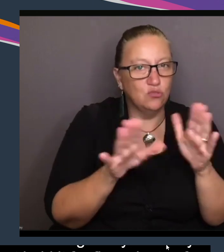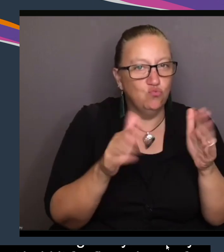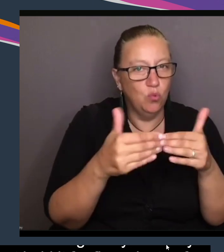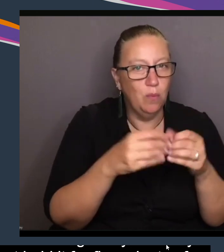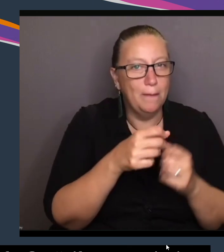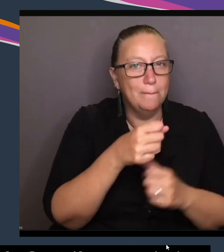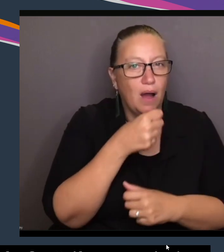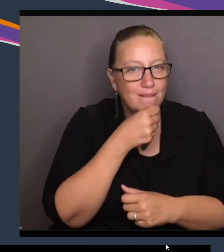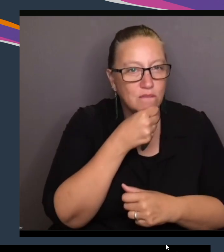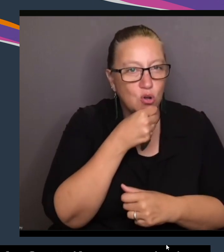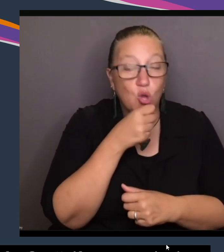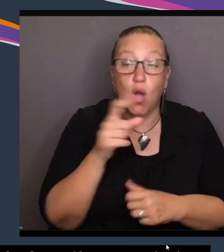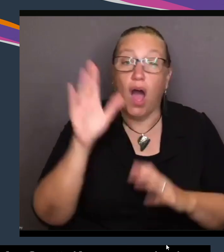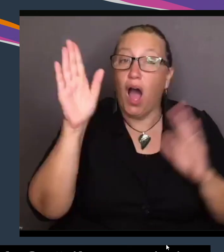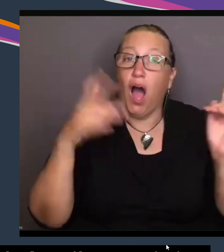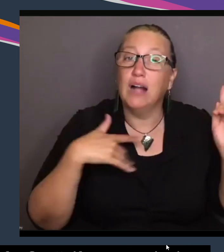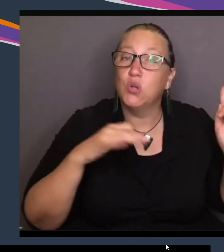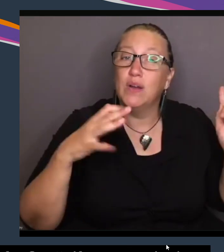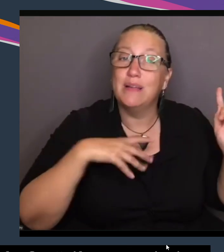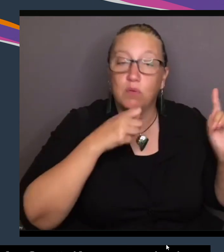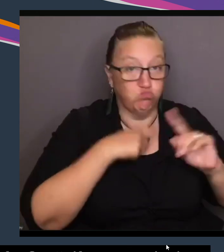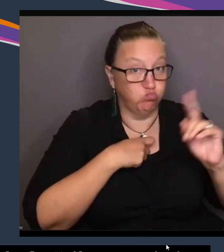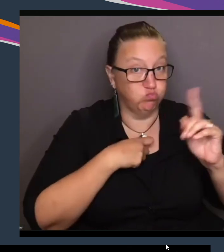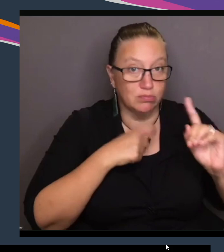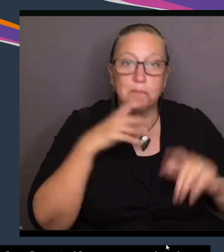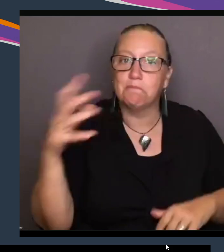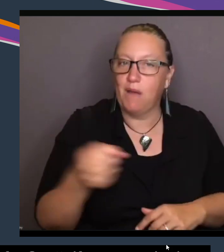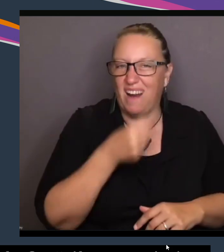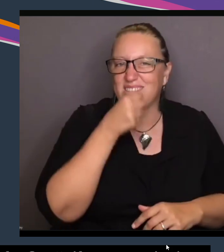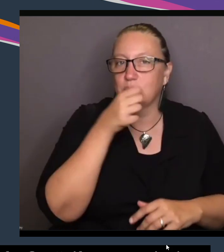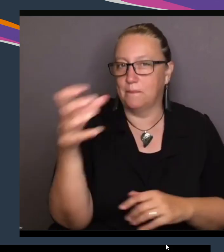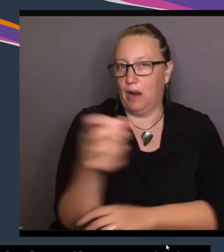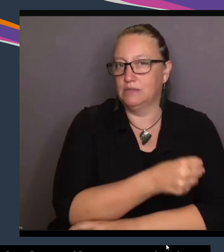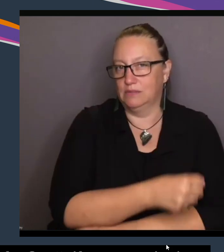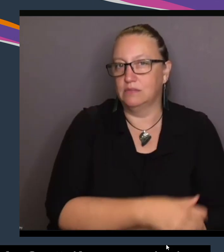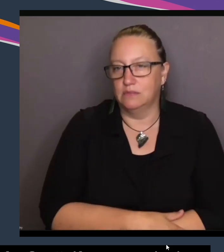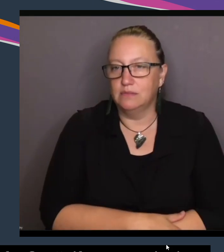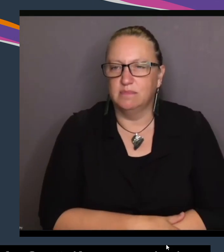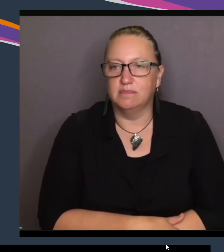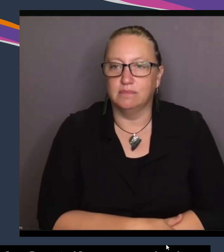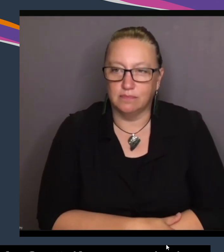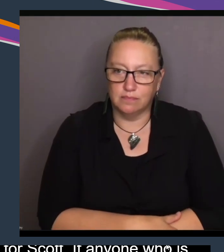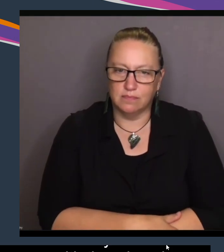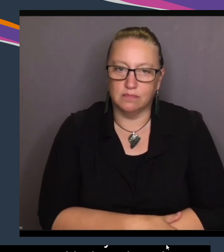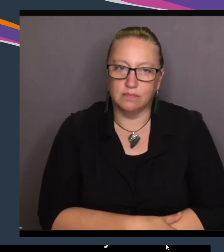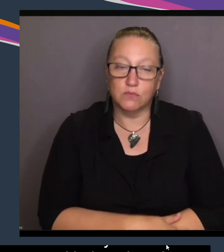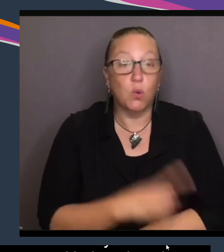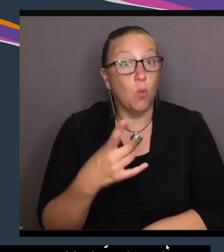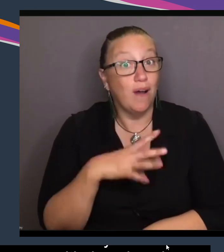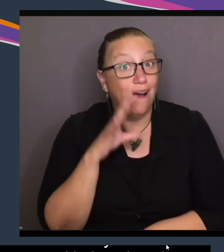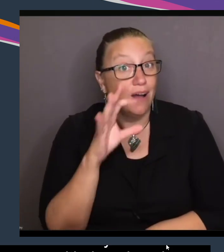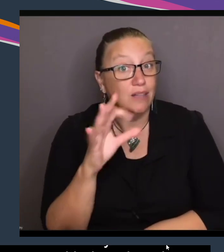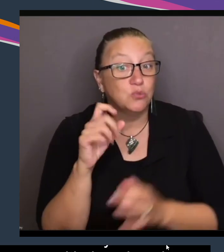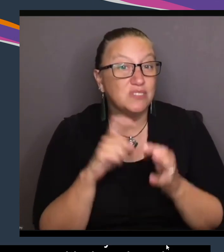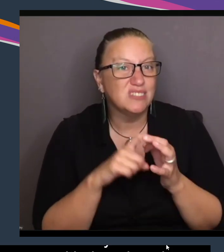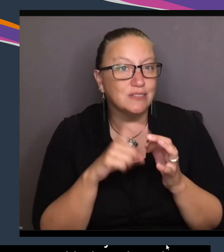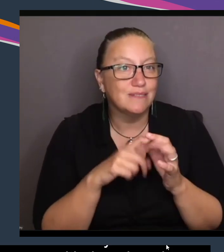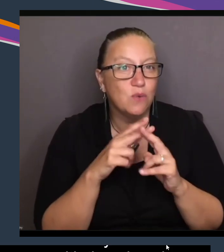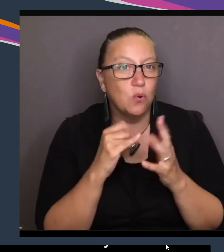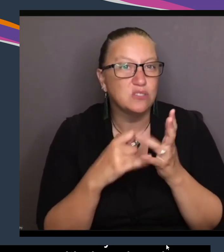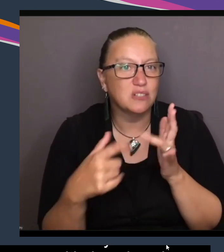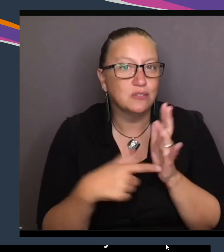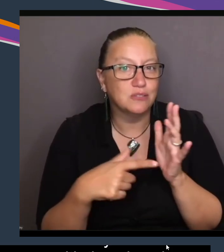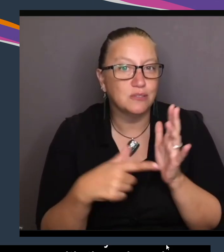need the microphone so that can go through. So would someone like to ask a question of Scott?